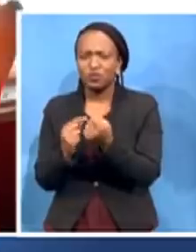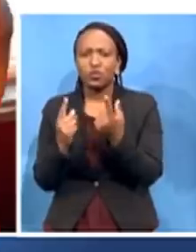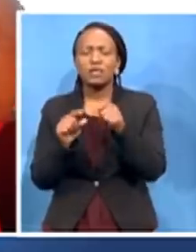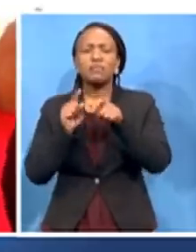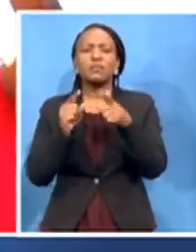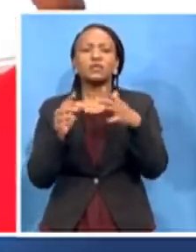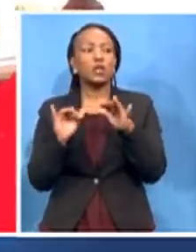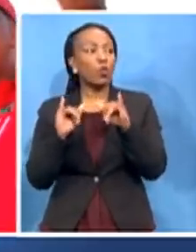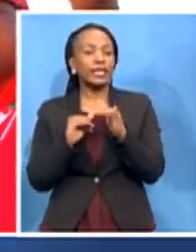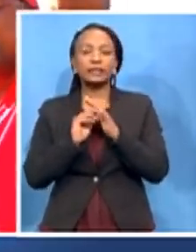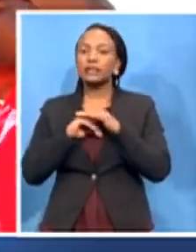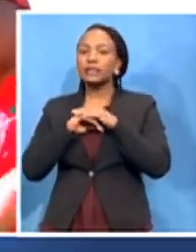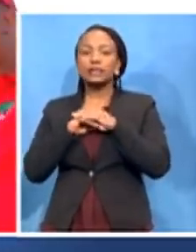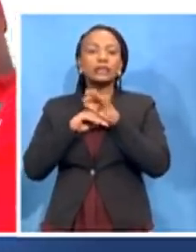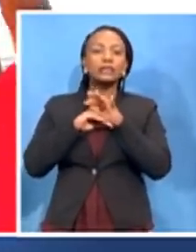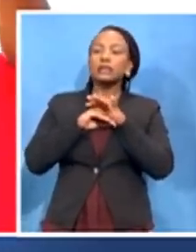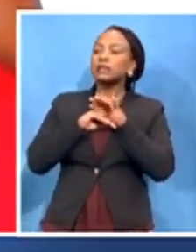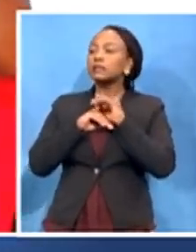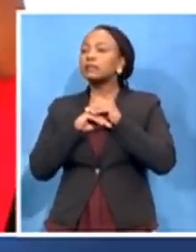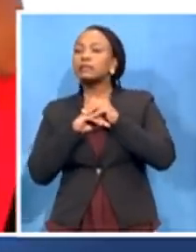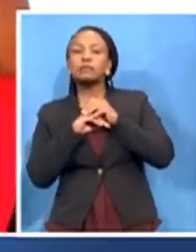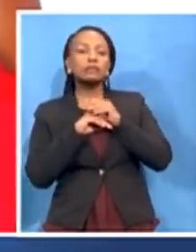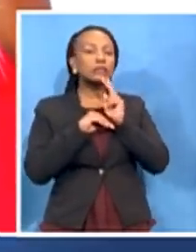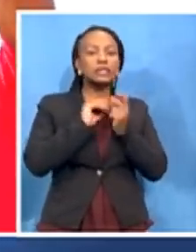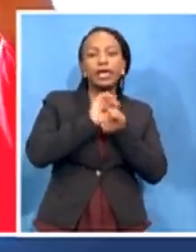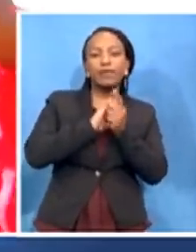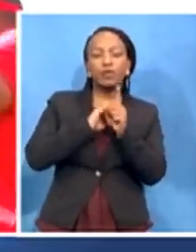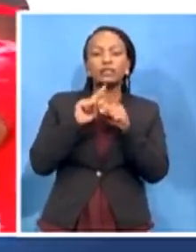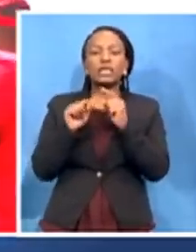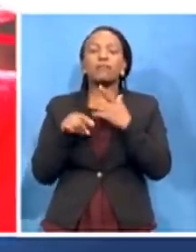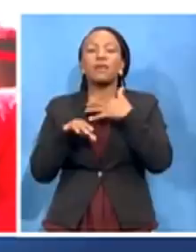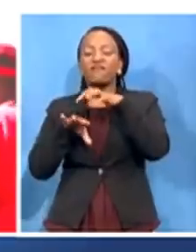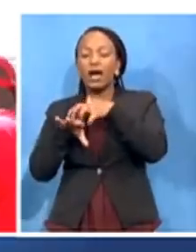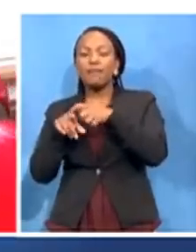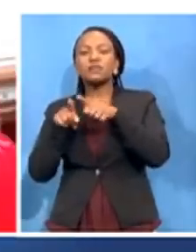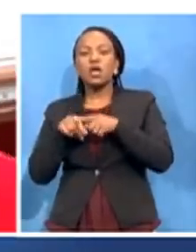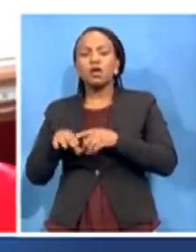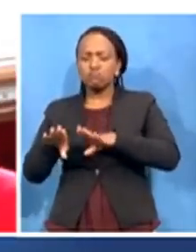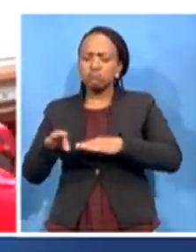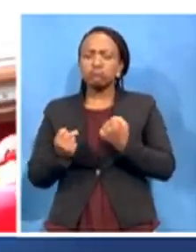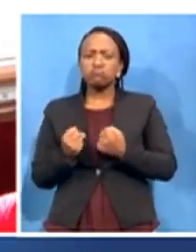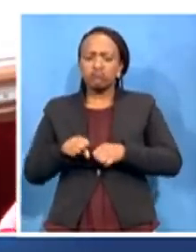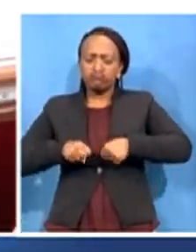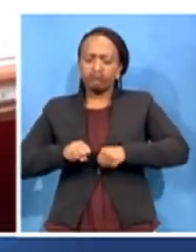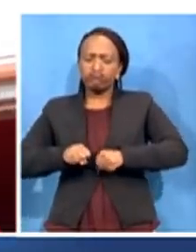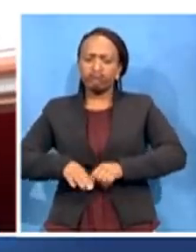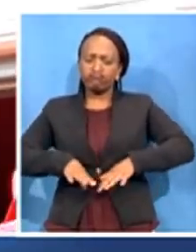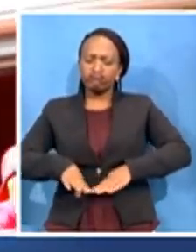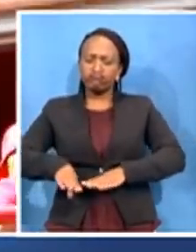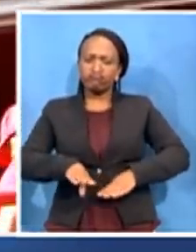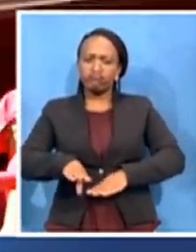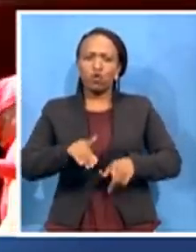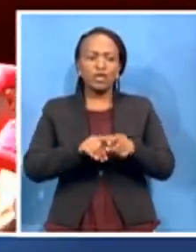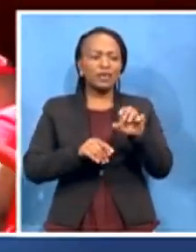happen. Farmers making their way to descend on this town, EFF members in town. A huge media contingency